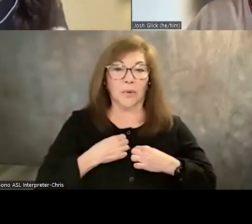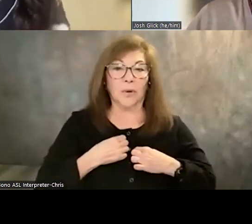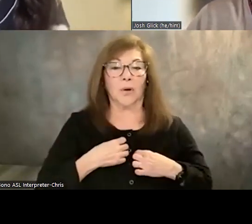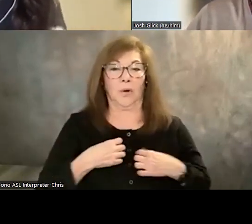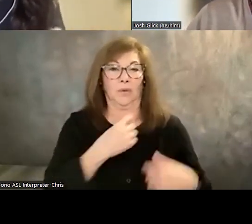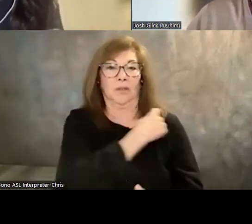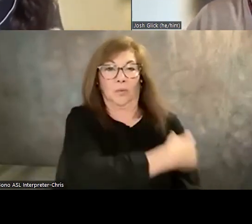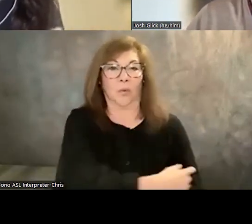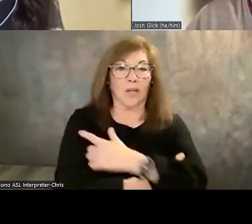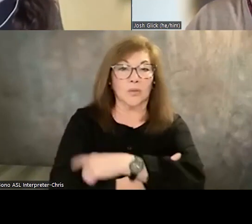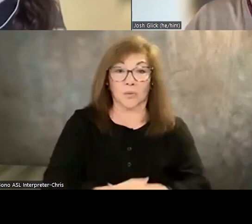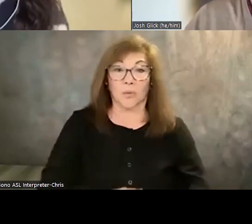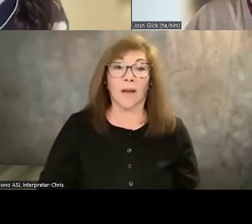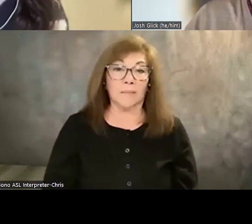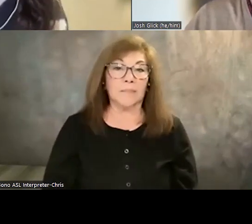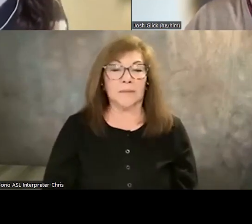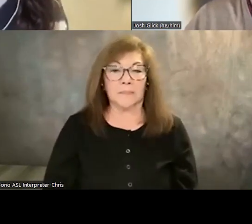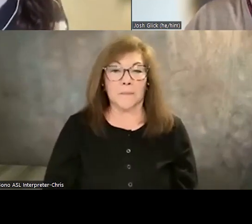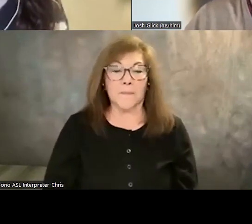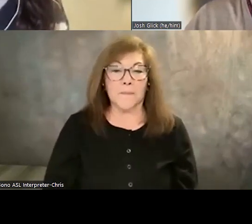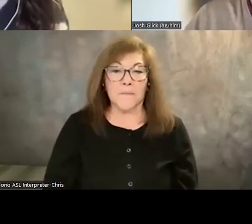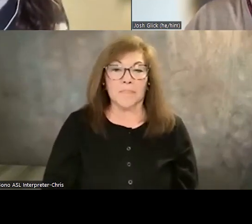that run from my neck down my arms